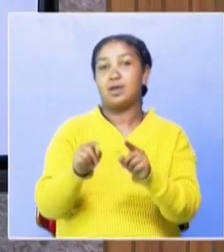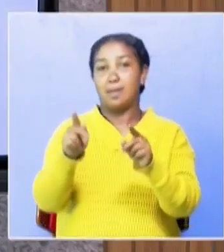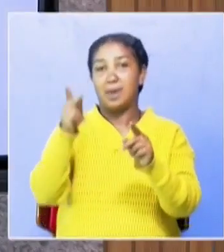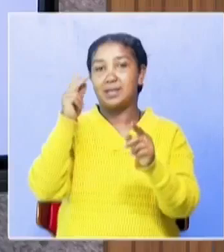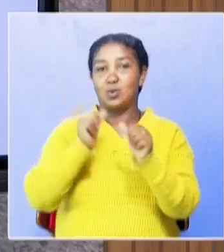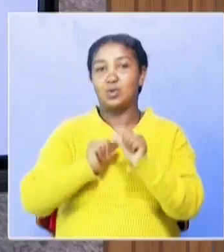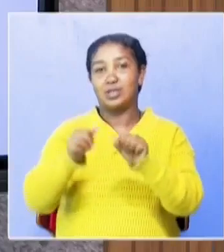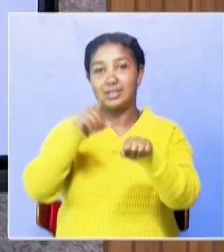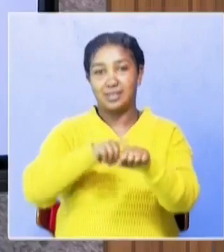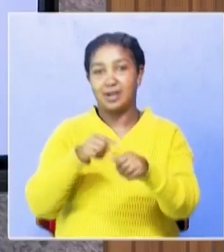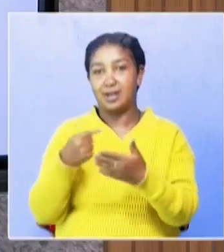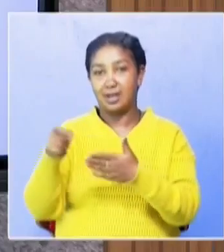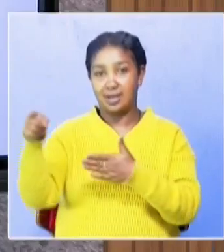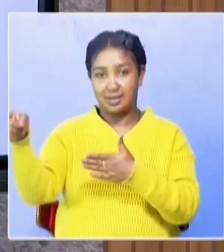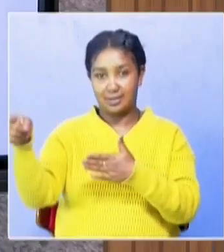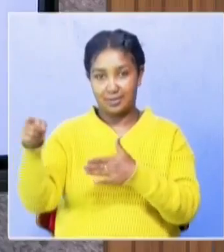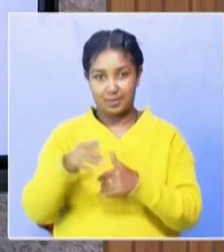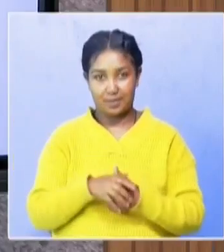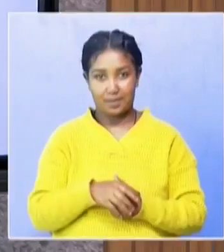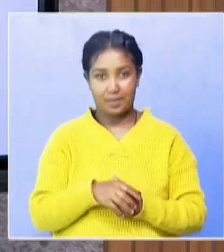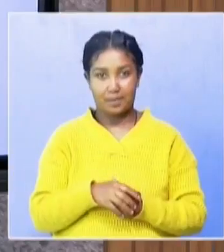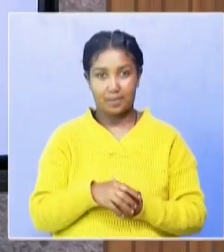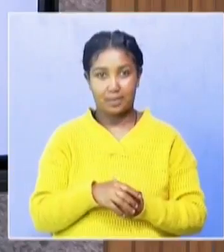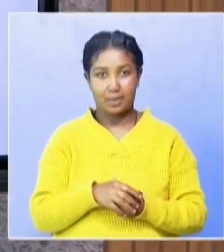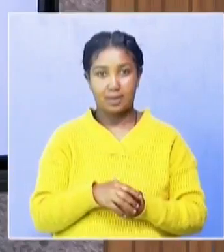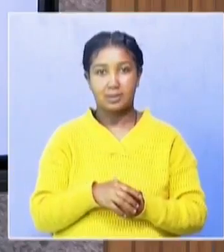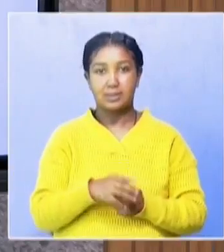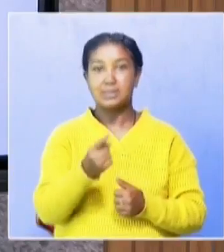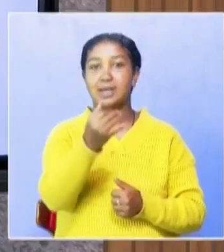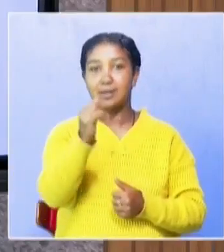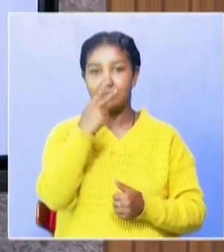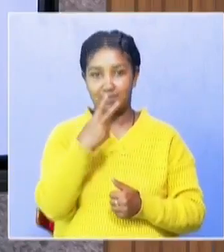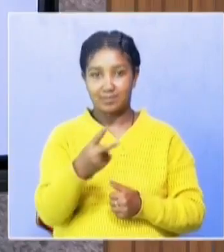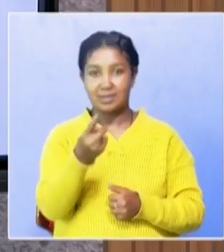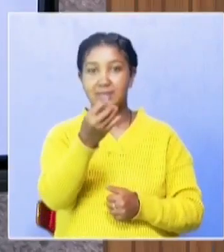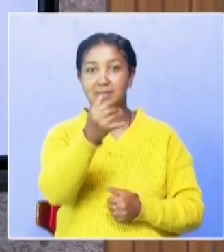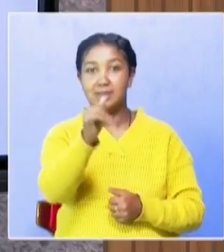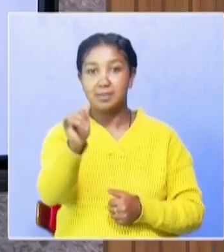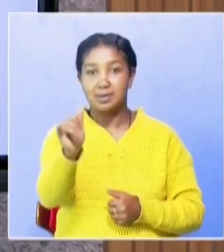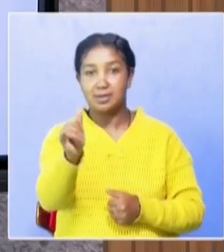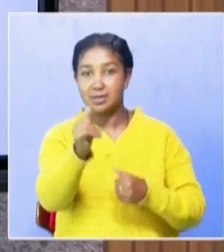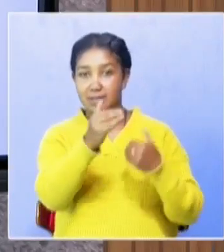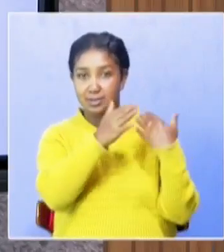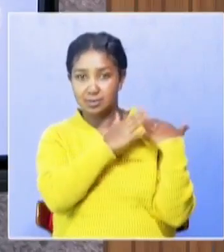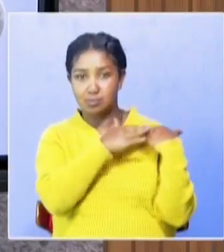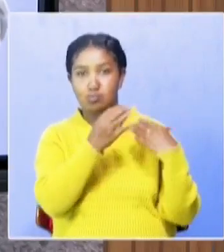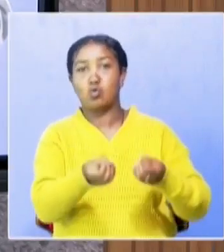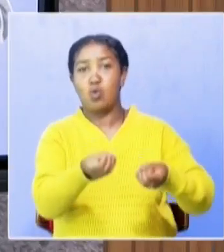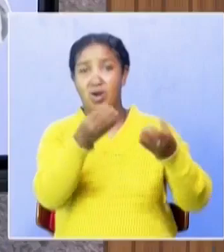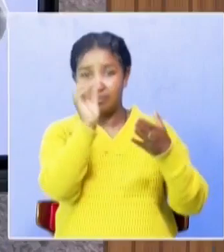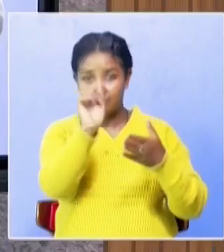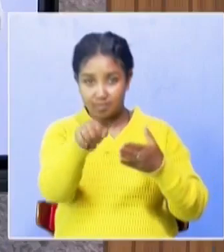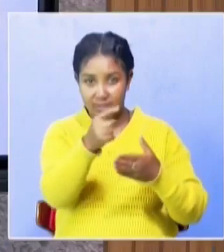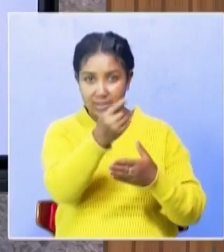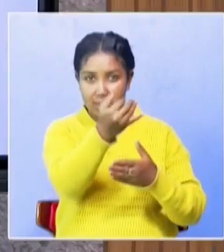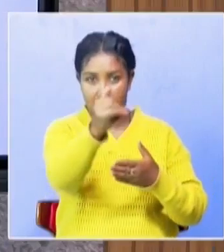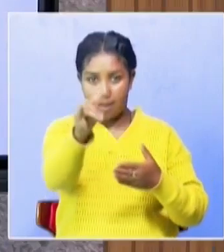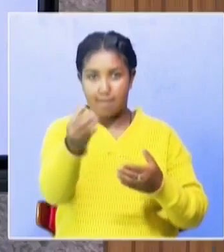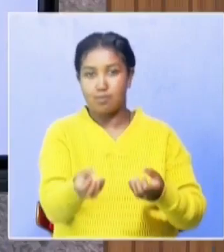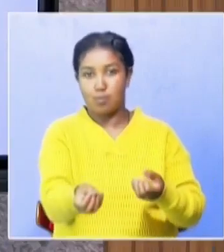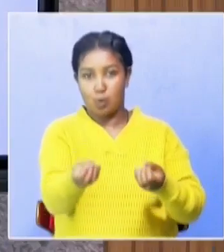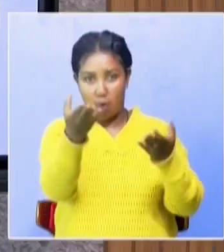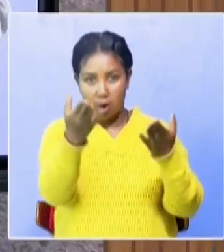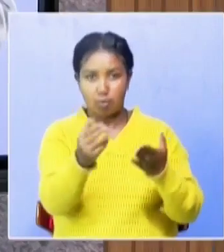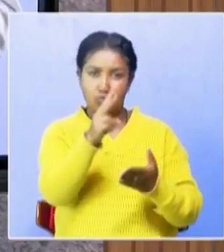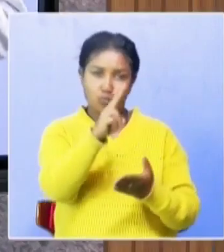tense. Here is this one. What about they here? They is plural, okay?